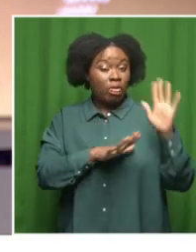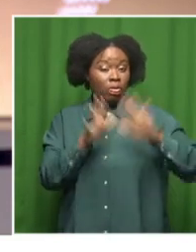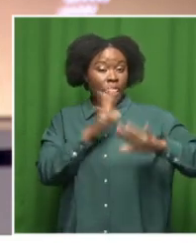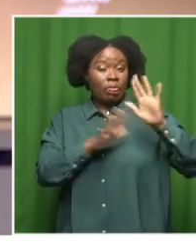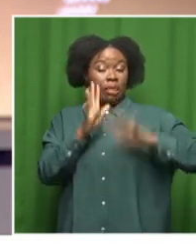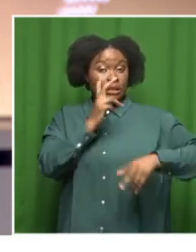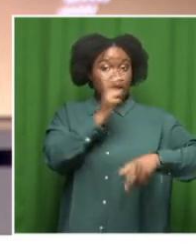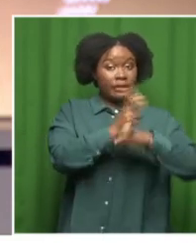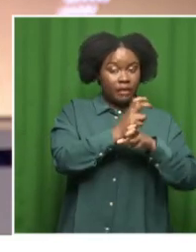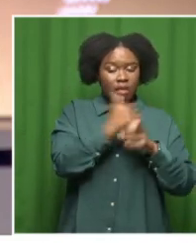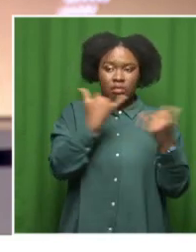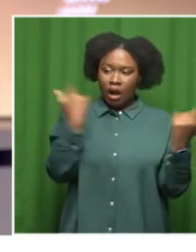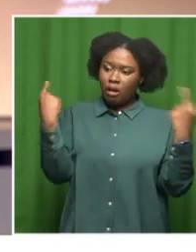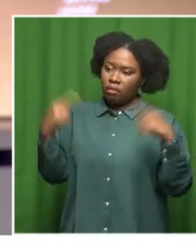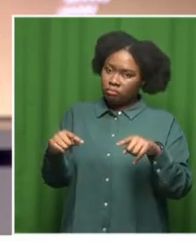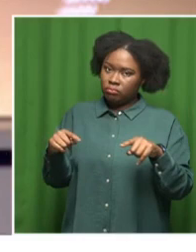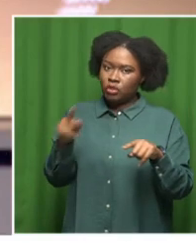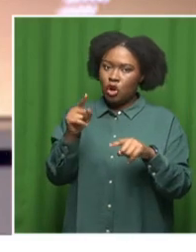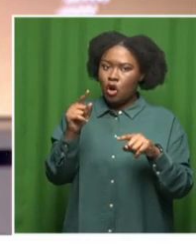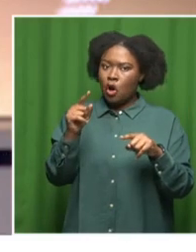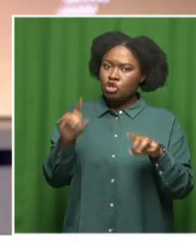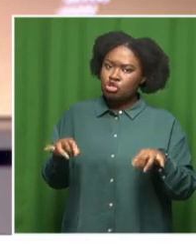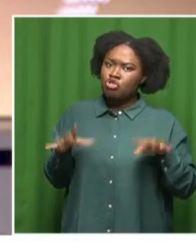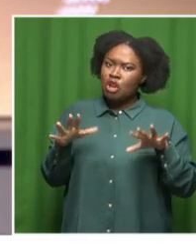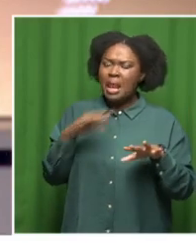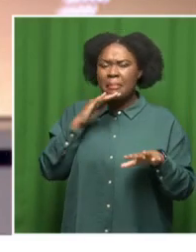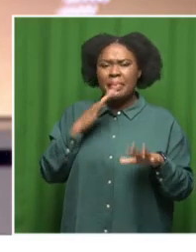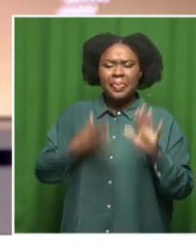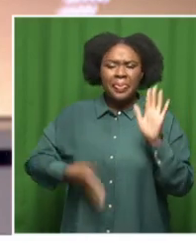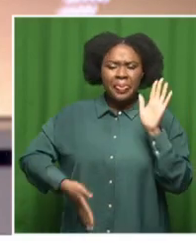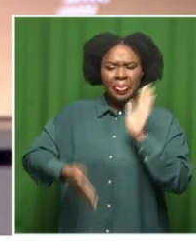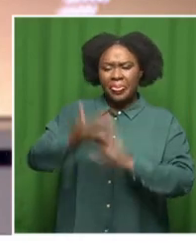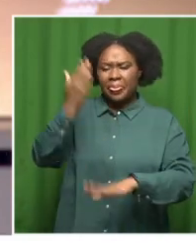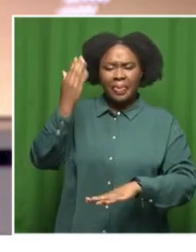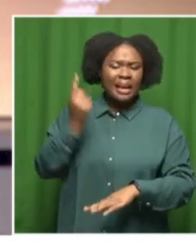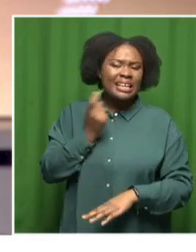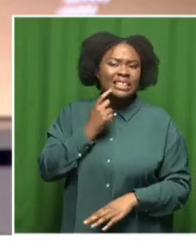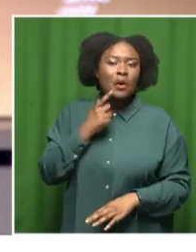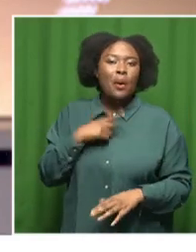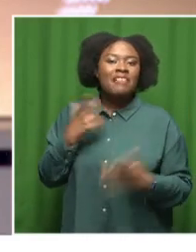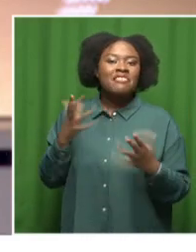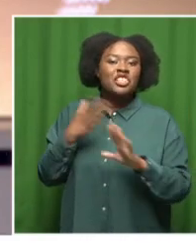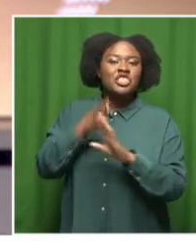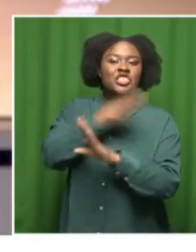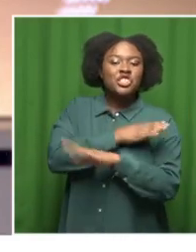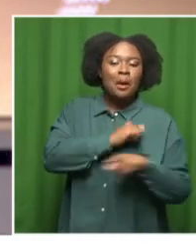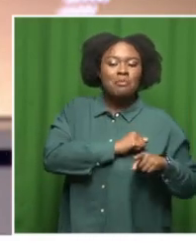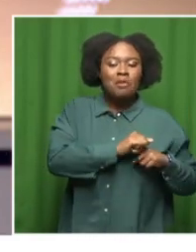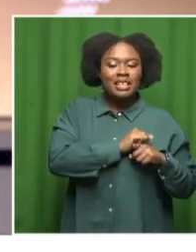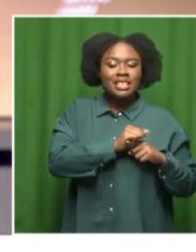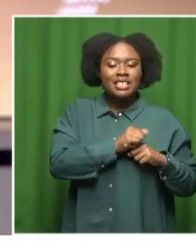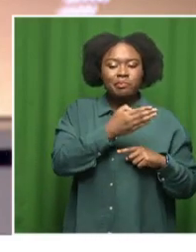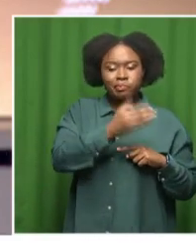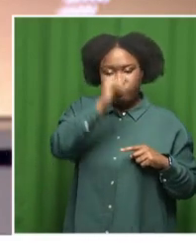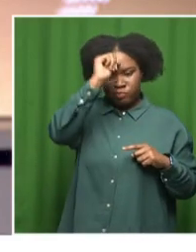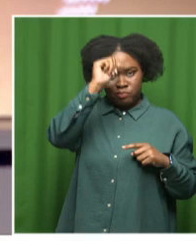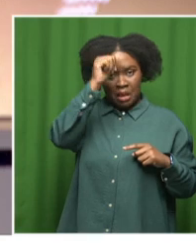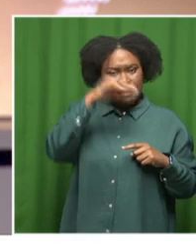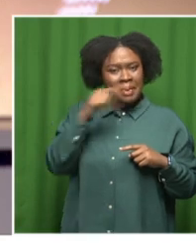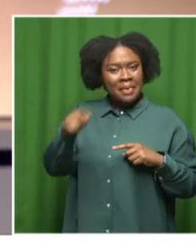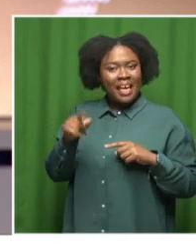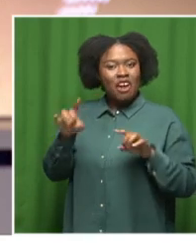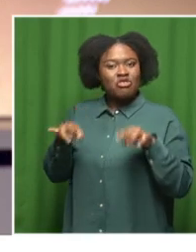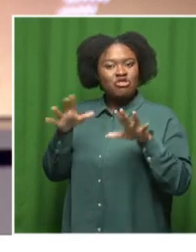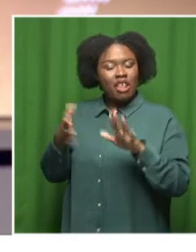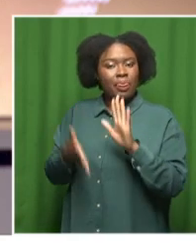When they get to Australia, it could literally be a breeze, a breeze in the park. And that could actually turn out to be something